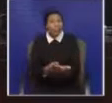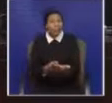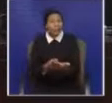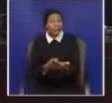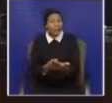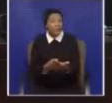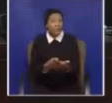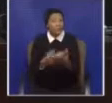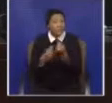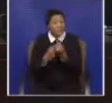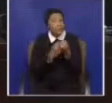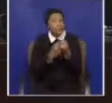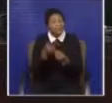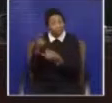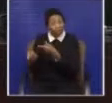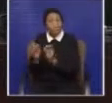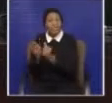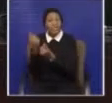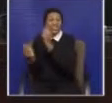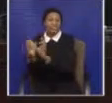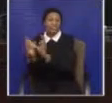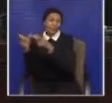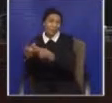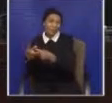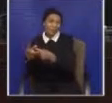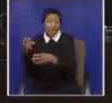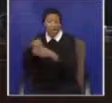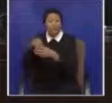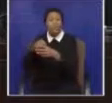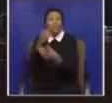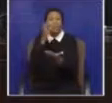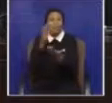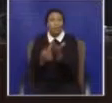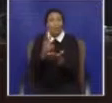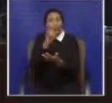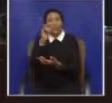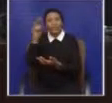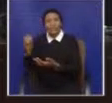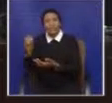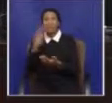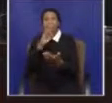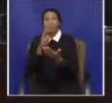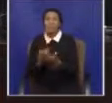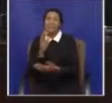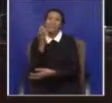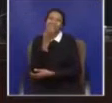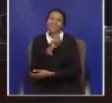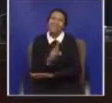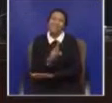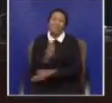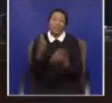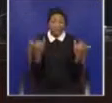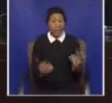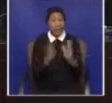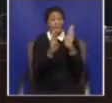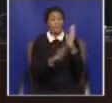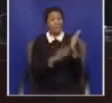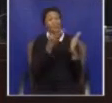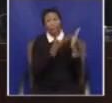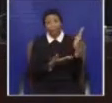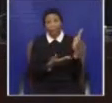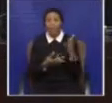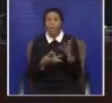support from the Justice Committee, which included the proposal in its 2020 report. And the bill before the House today